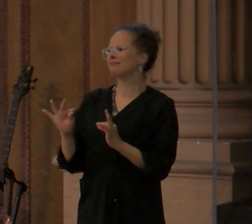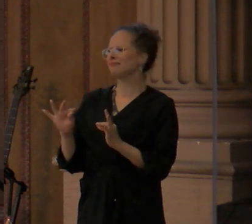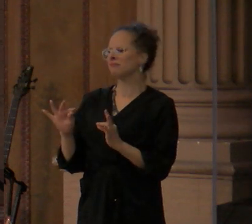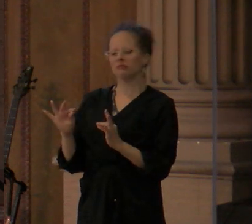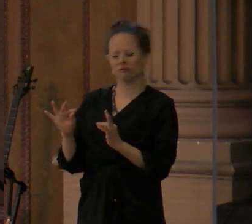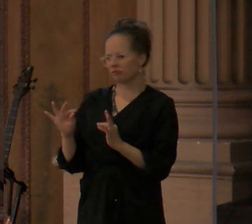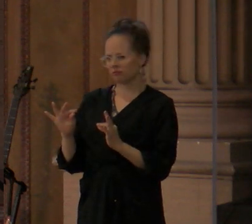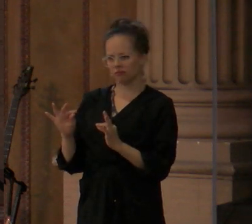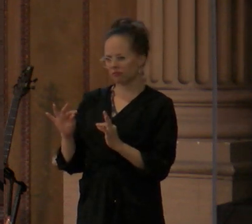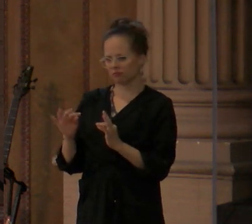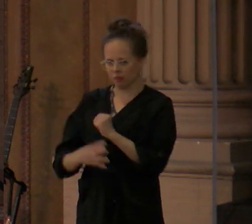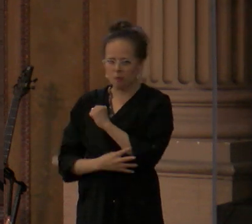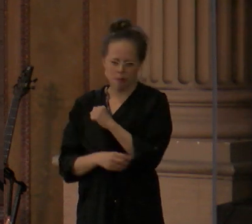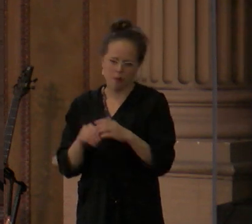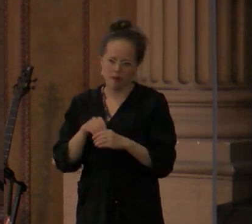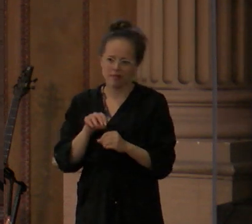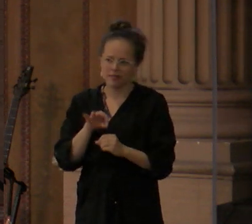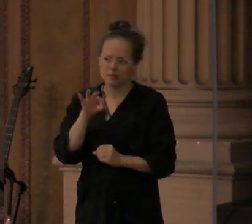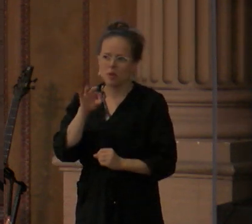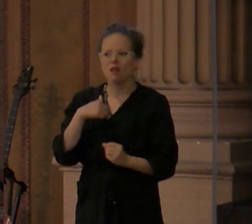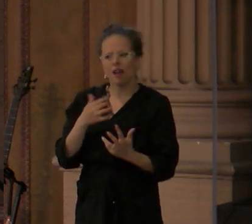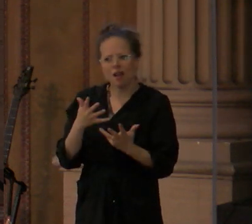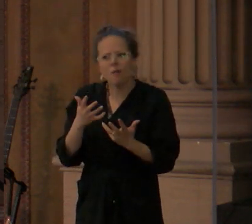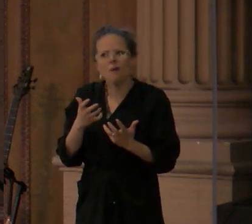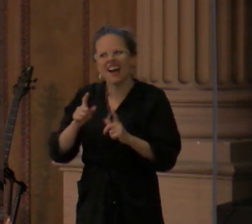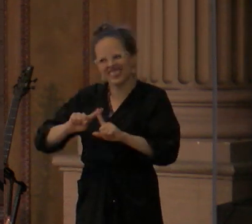But they're hungry for a very different life.